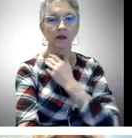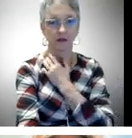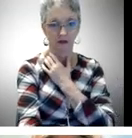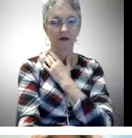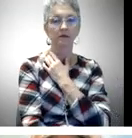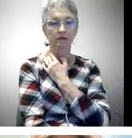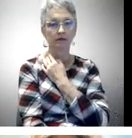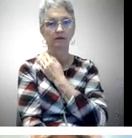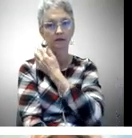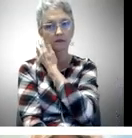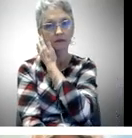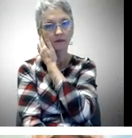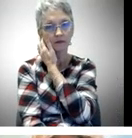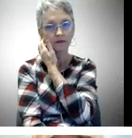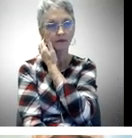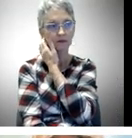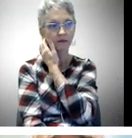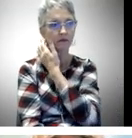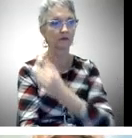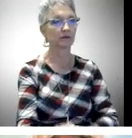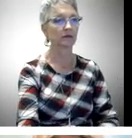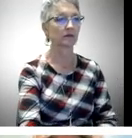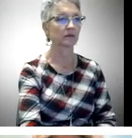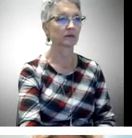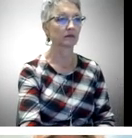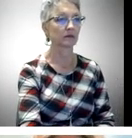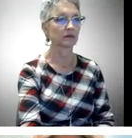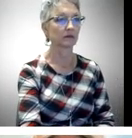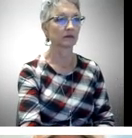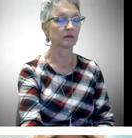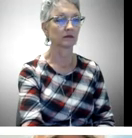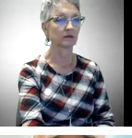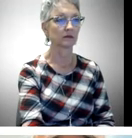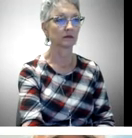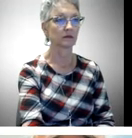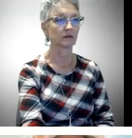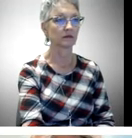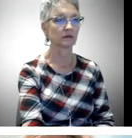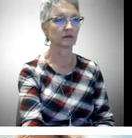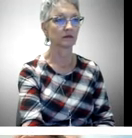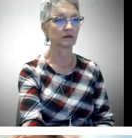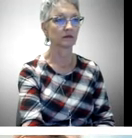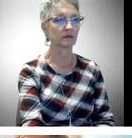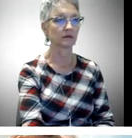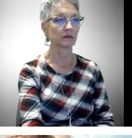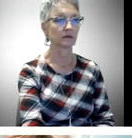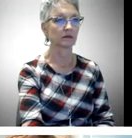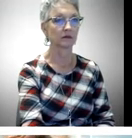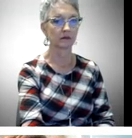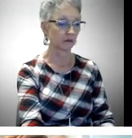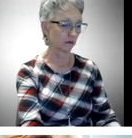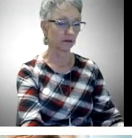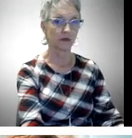So when people are denied self-determination, they feel helpless, hopeless, and self-critical. We go back